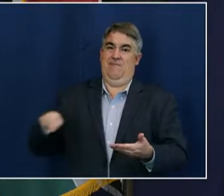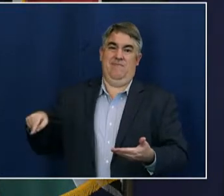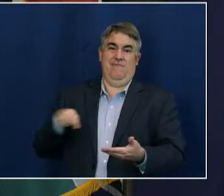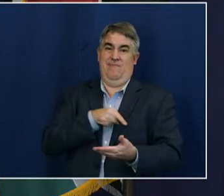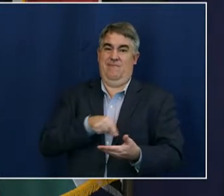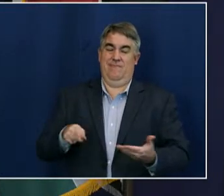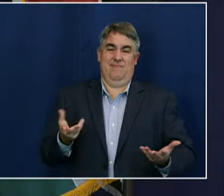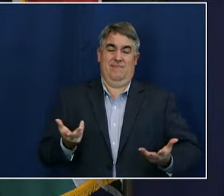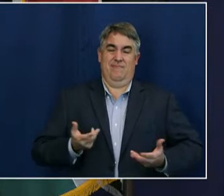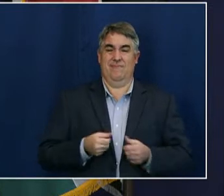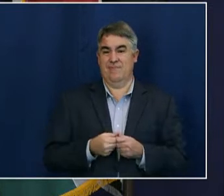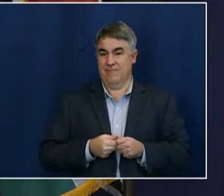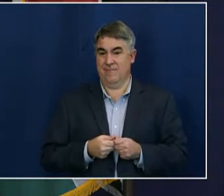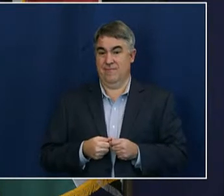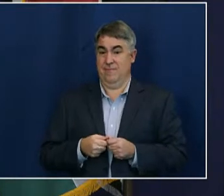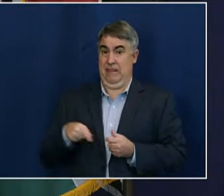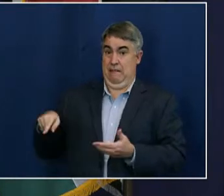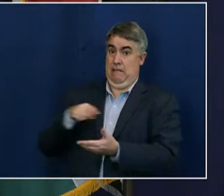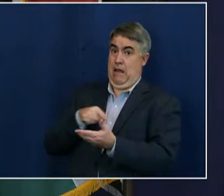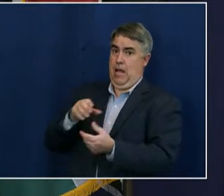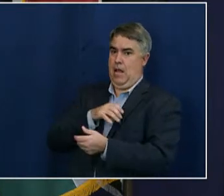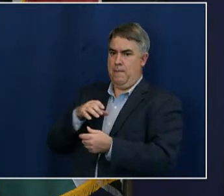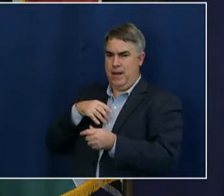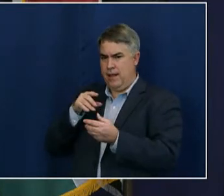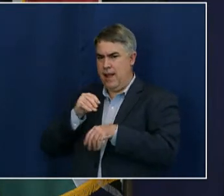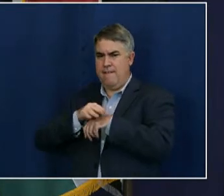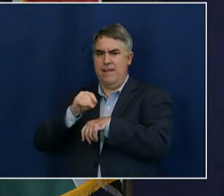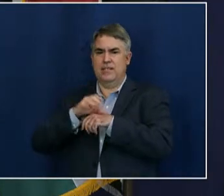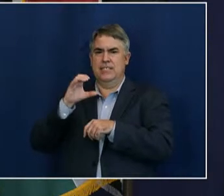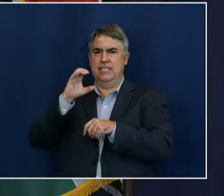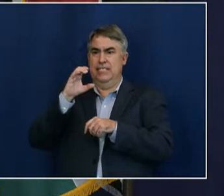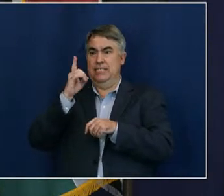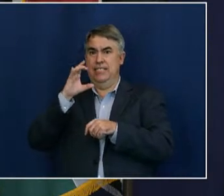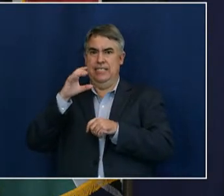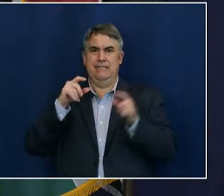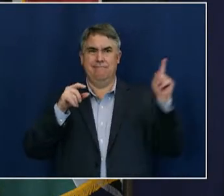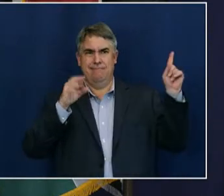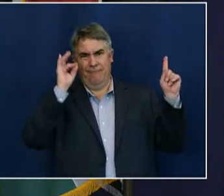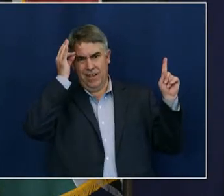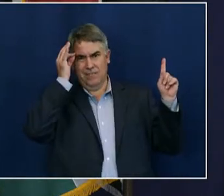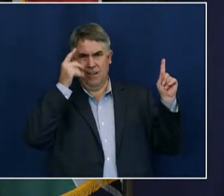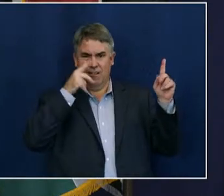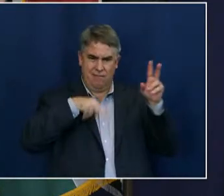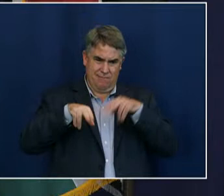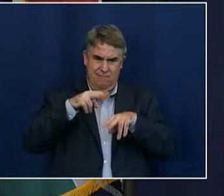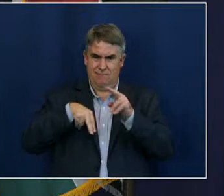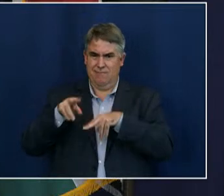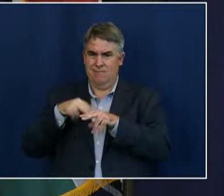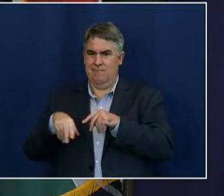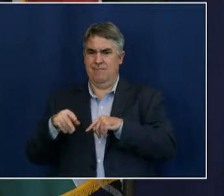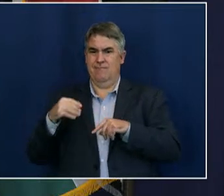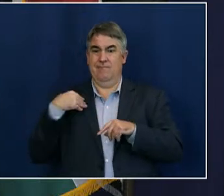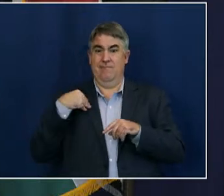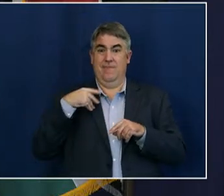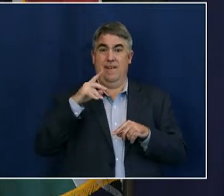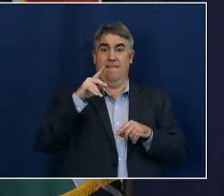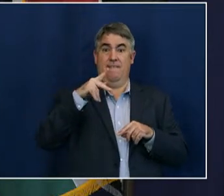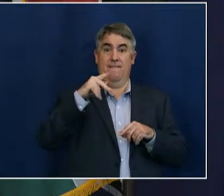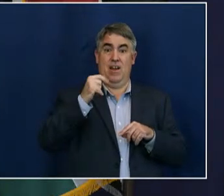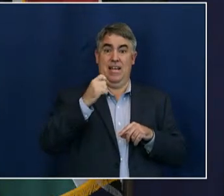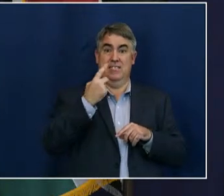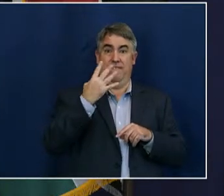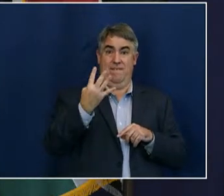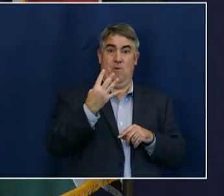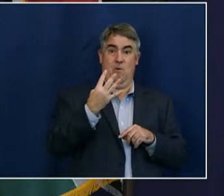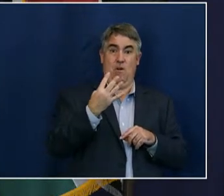group to the CDC. So originally there were 4 phases. The first 3 got collapsed into phase